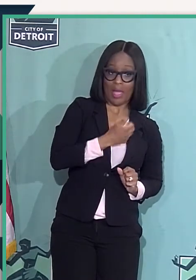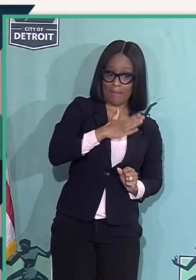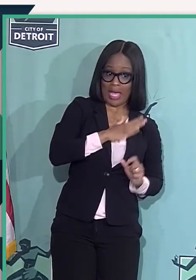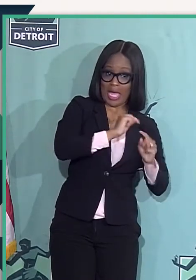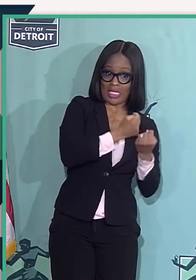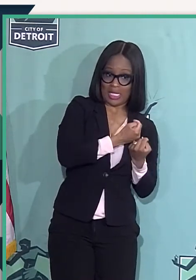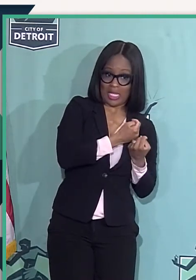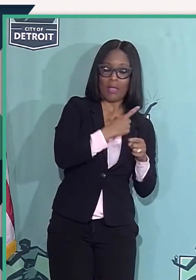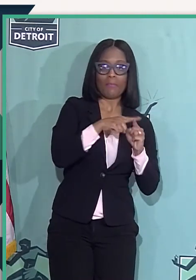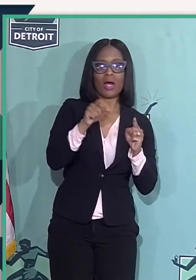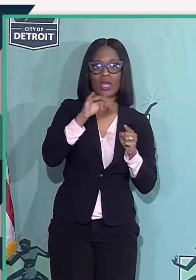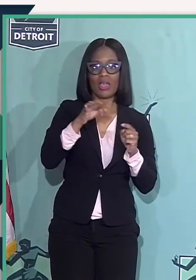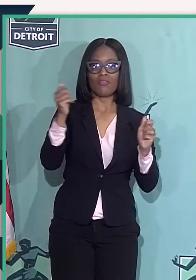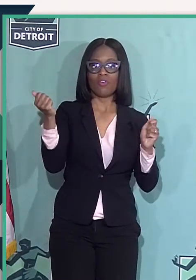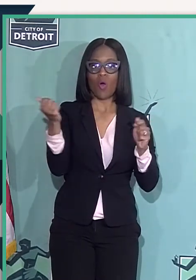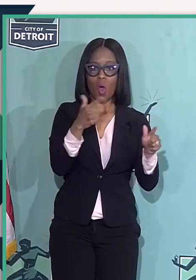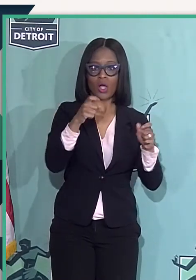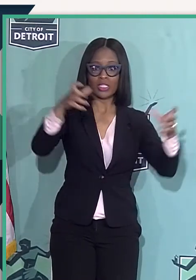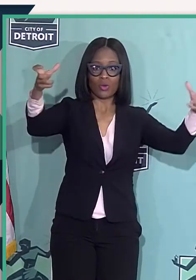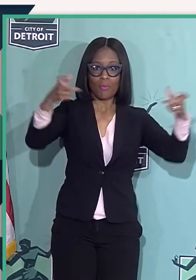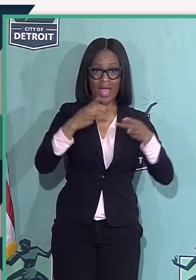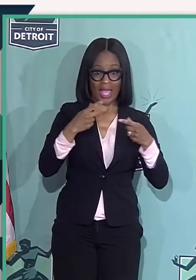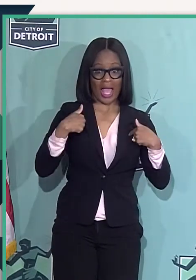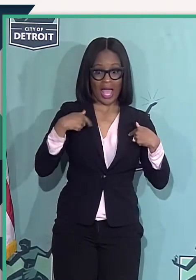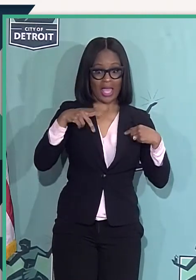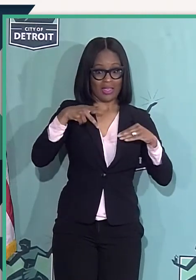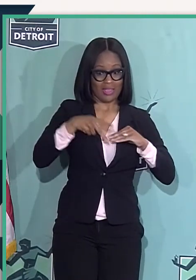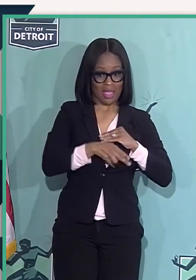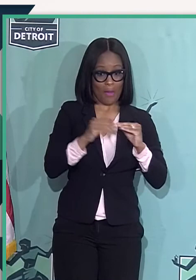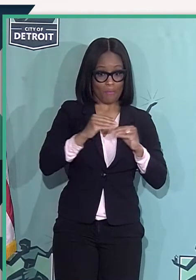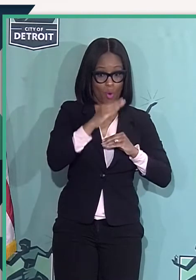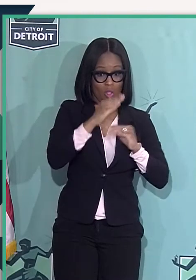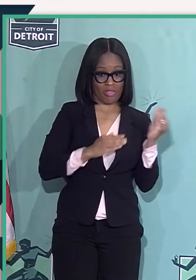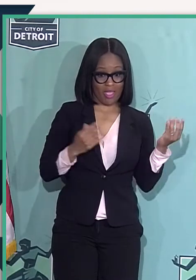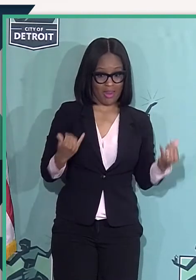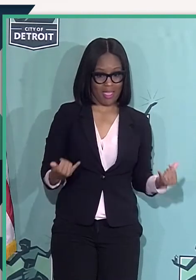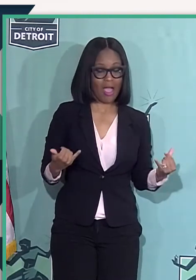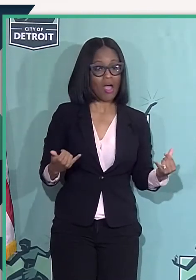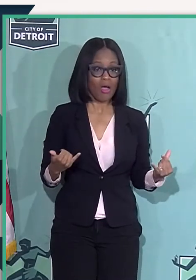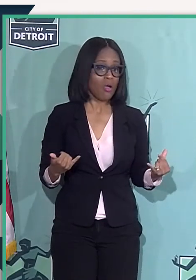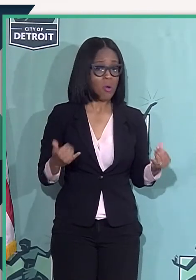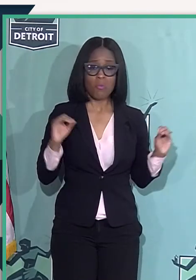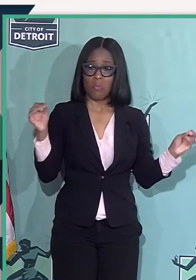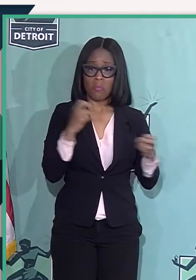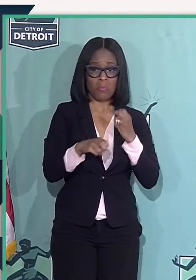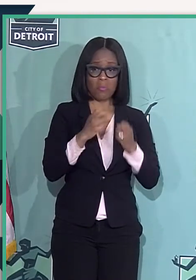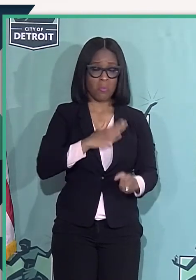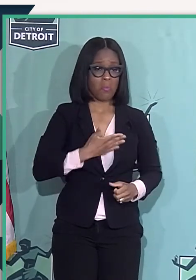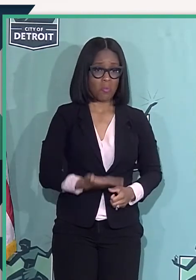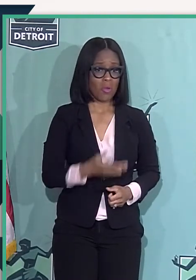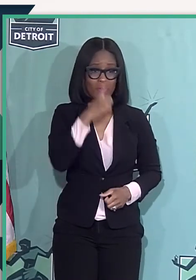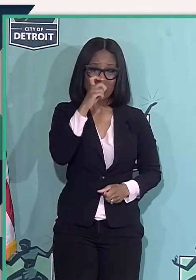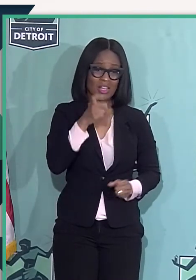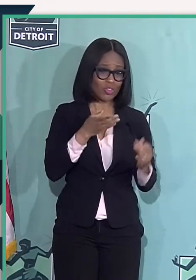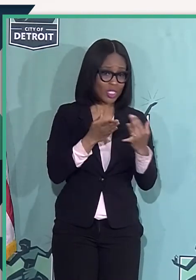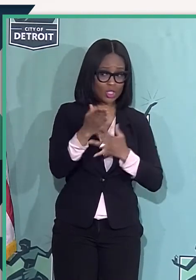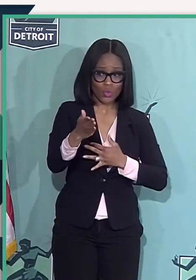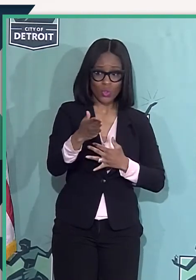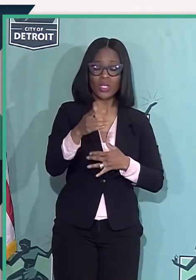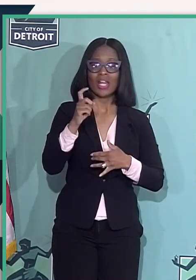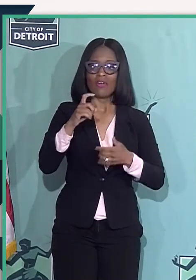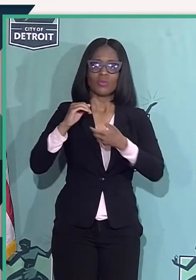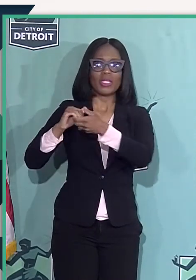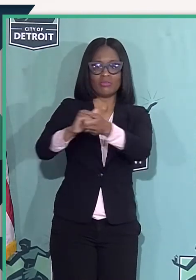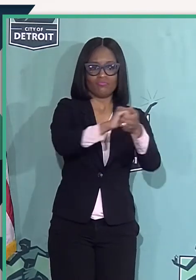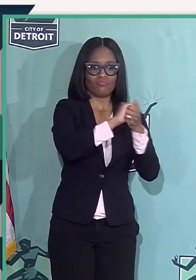but if we have to come back and I have to take a cut more than what I've done now, I have no problem doing it because we got to get through it, and it has to be a collective